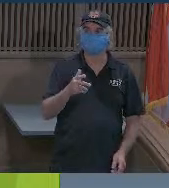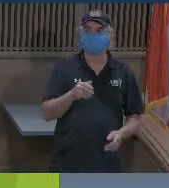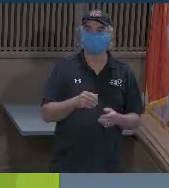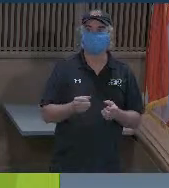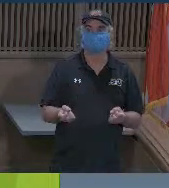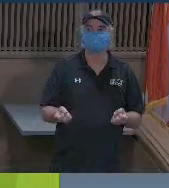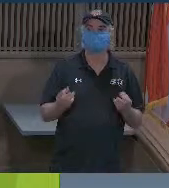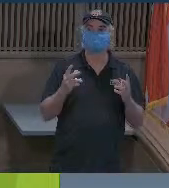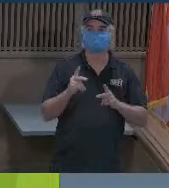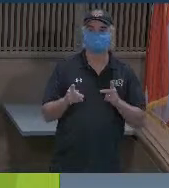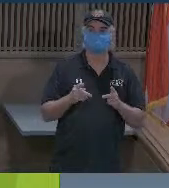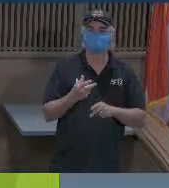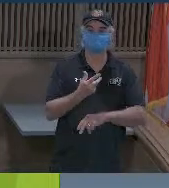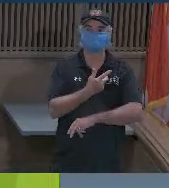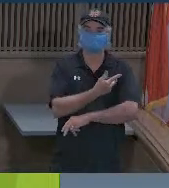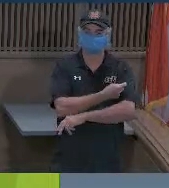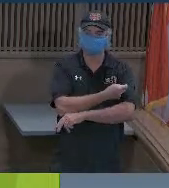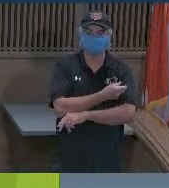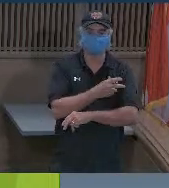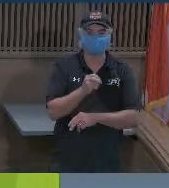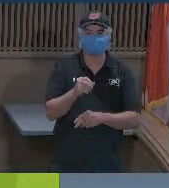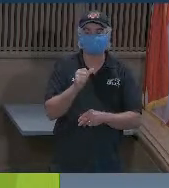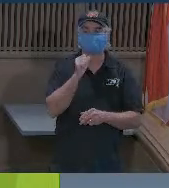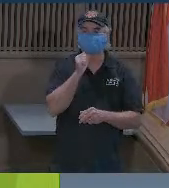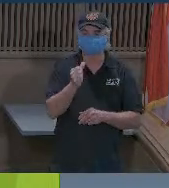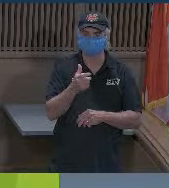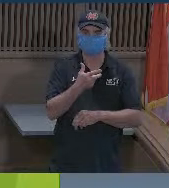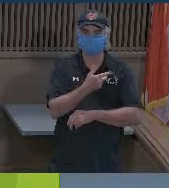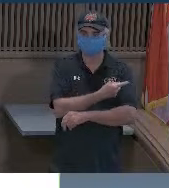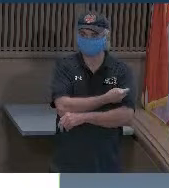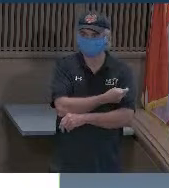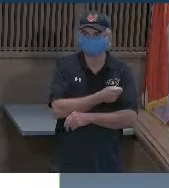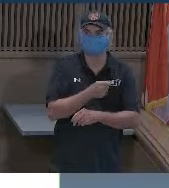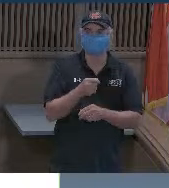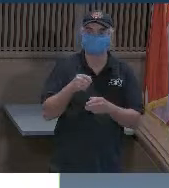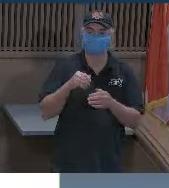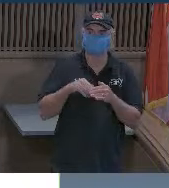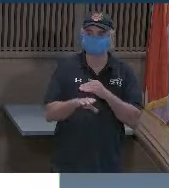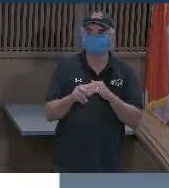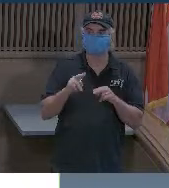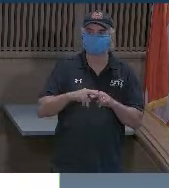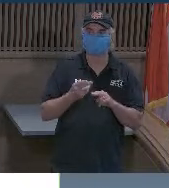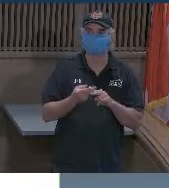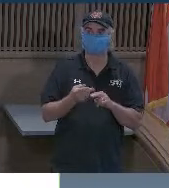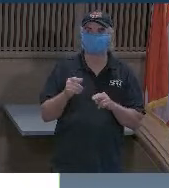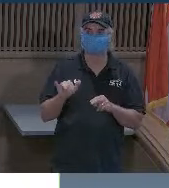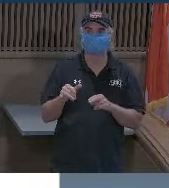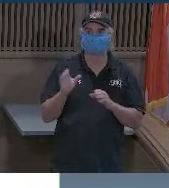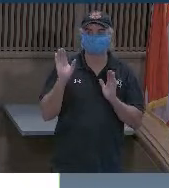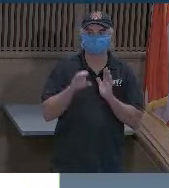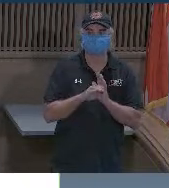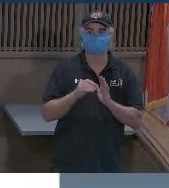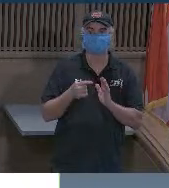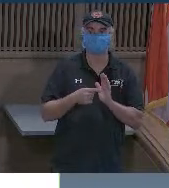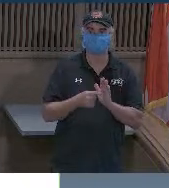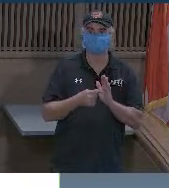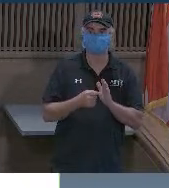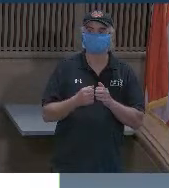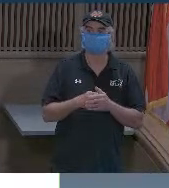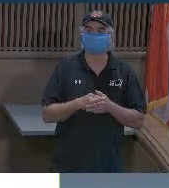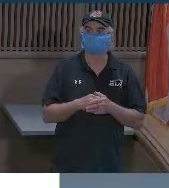of patients who are vaccinated and unvaccinated who are admitted to the hospital. This is a graph which pretty well tells the